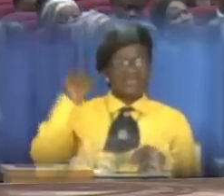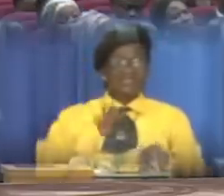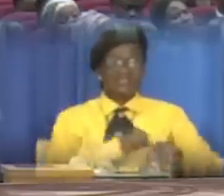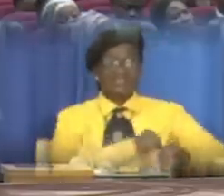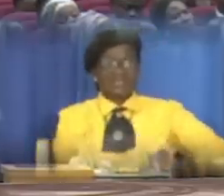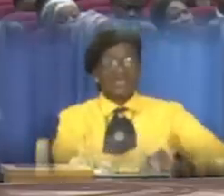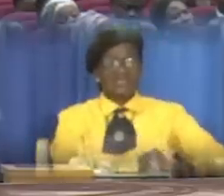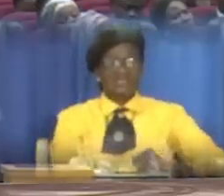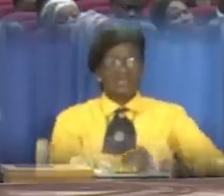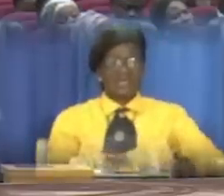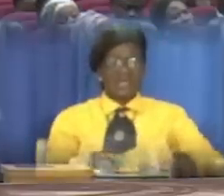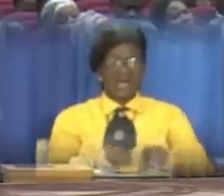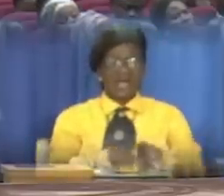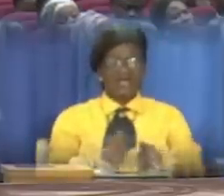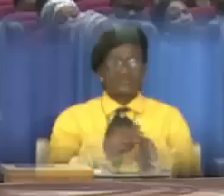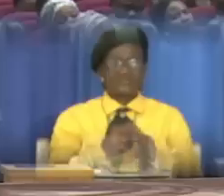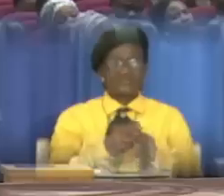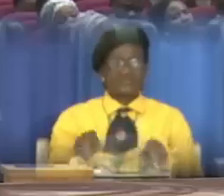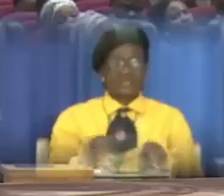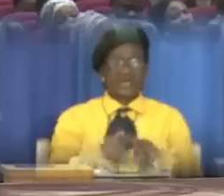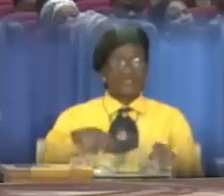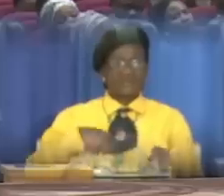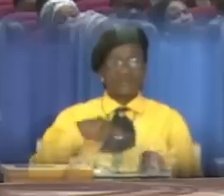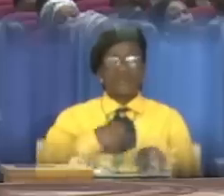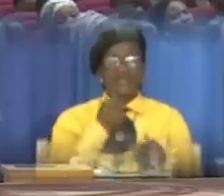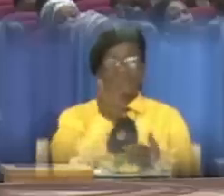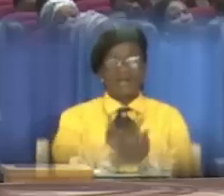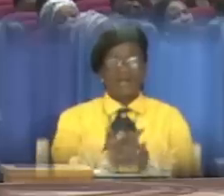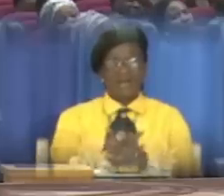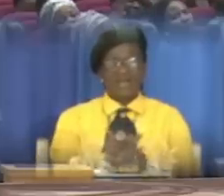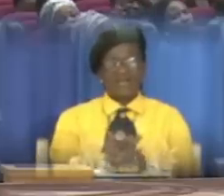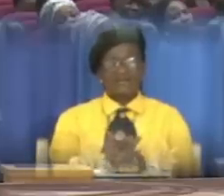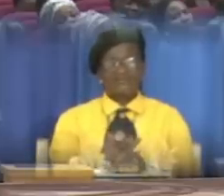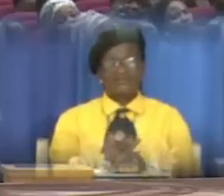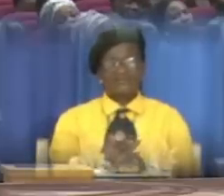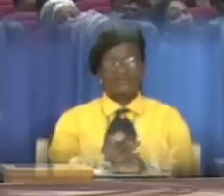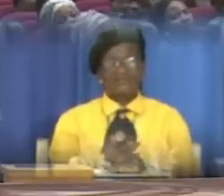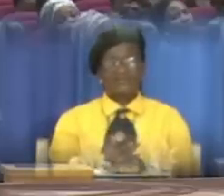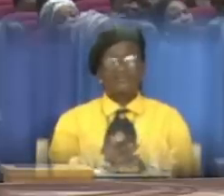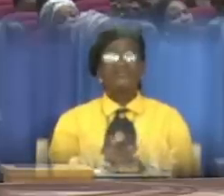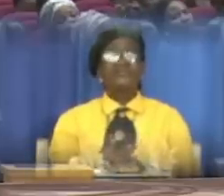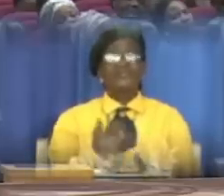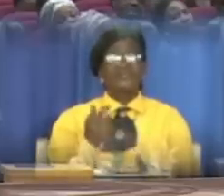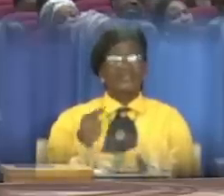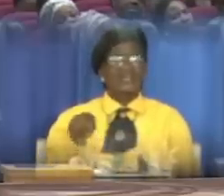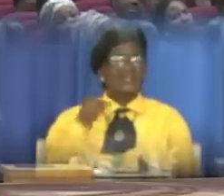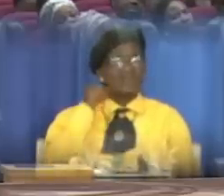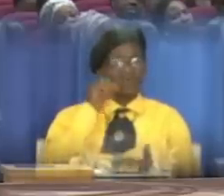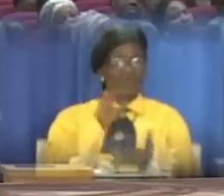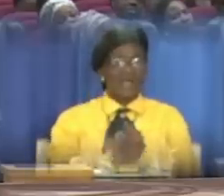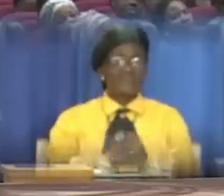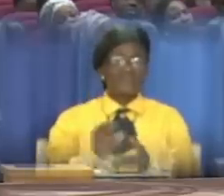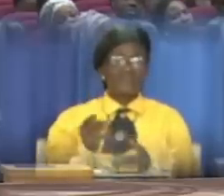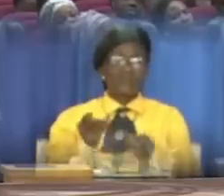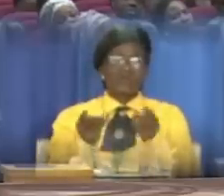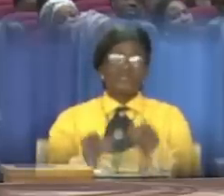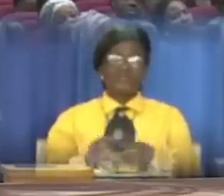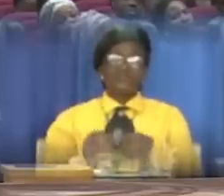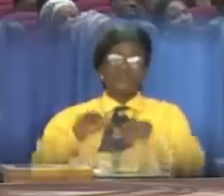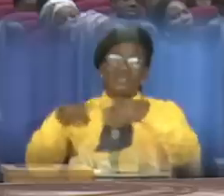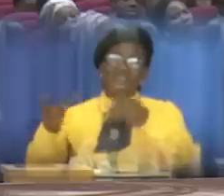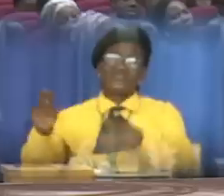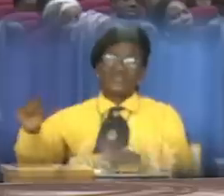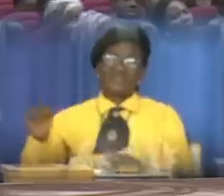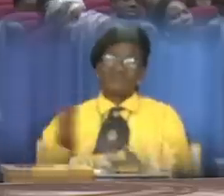As soon as we arrived, apparently the wife wanted to go and get something for him. The wife greeted